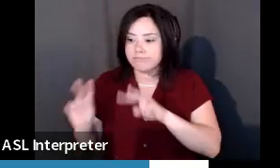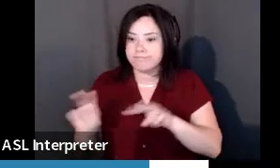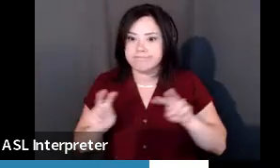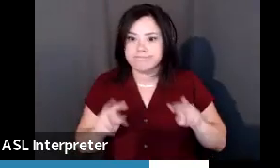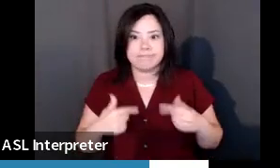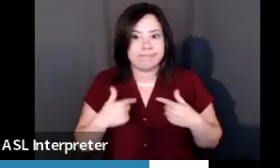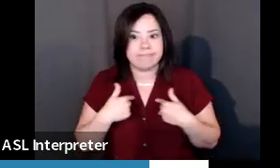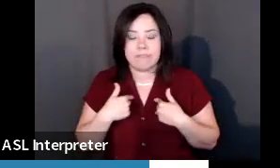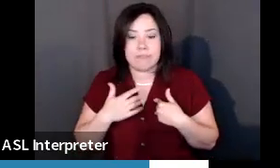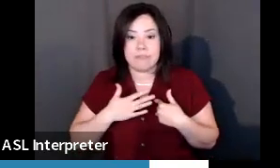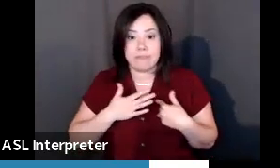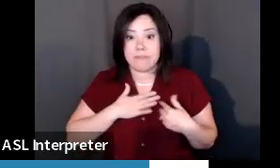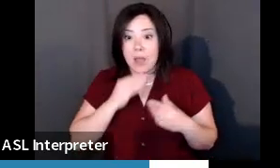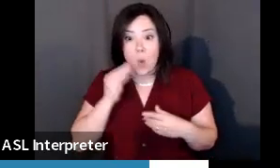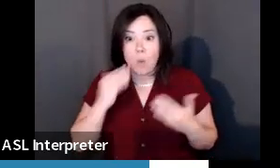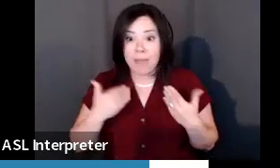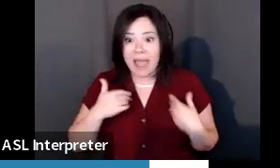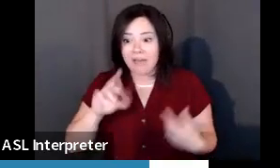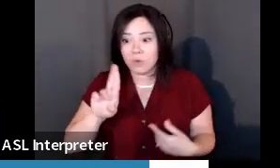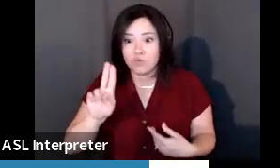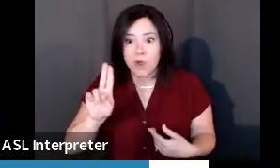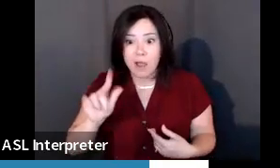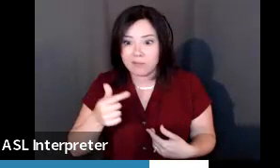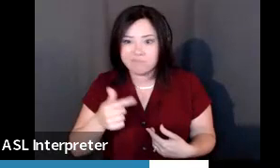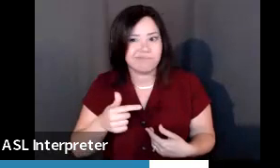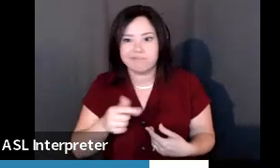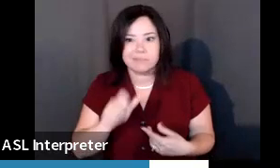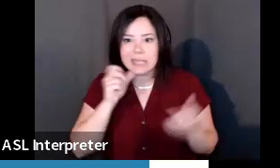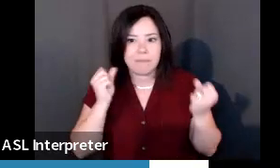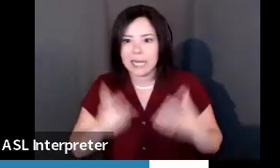few rugs in my home, just as an example.